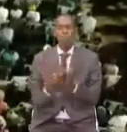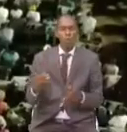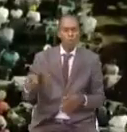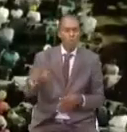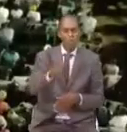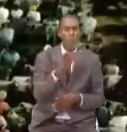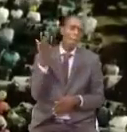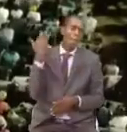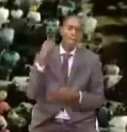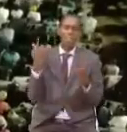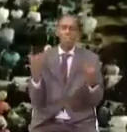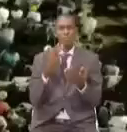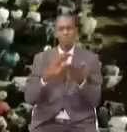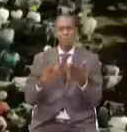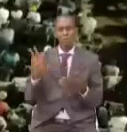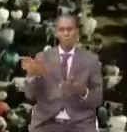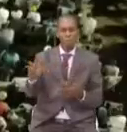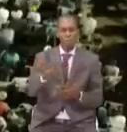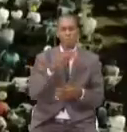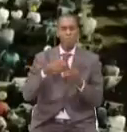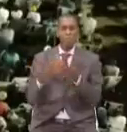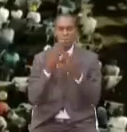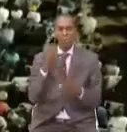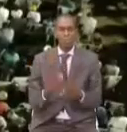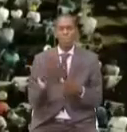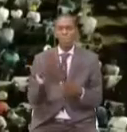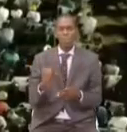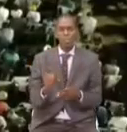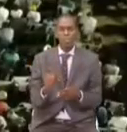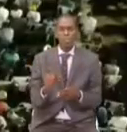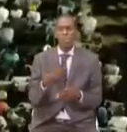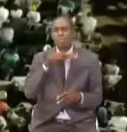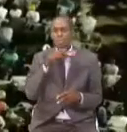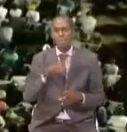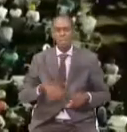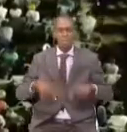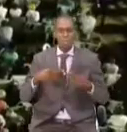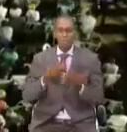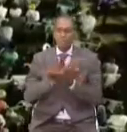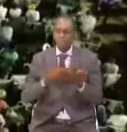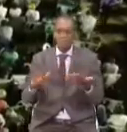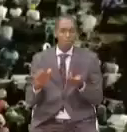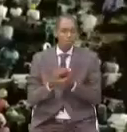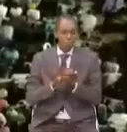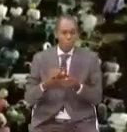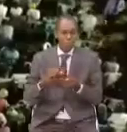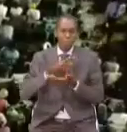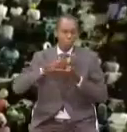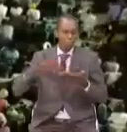them in Jesus' name. Their dirty lives, cleanse them, wash them, touch them